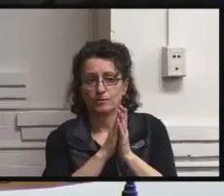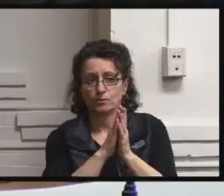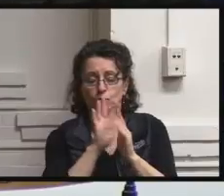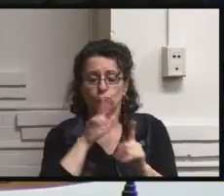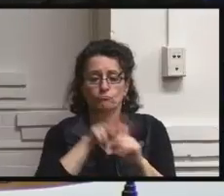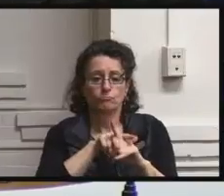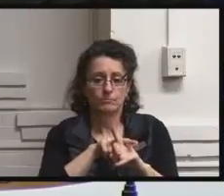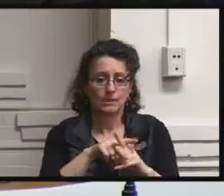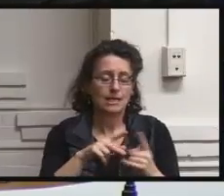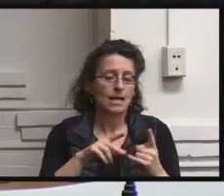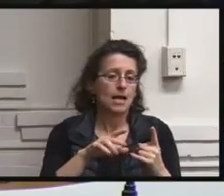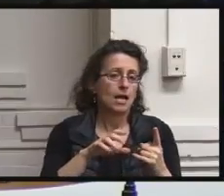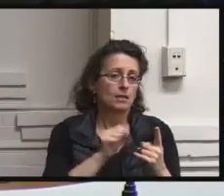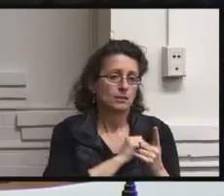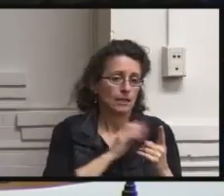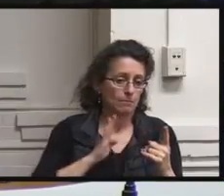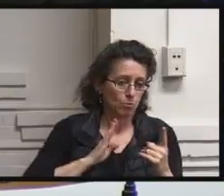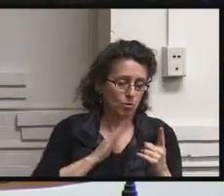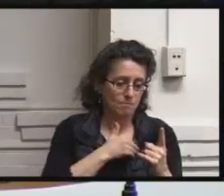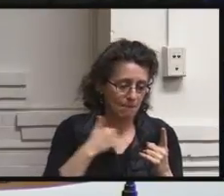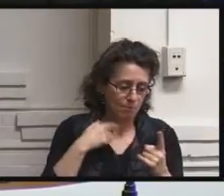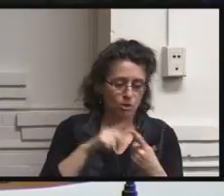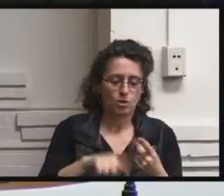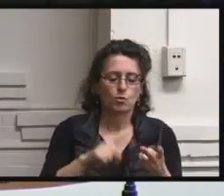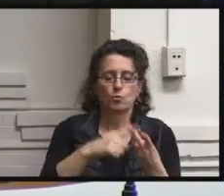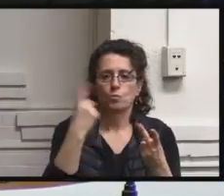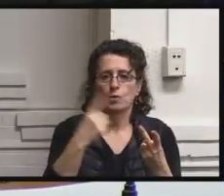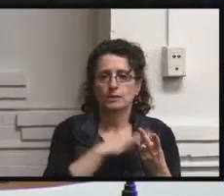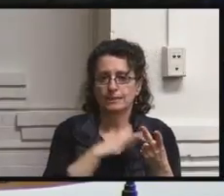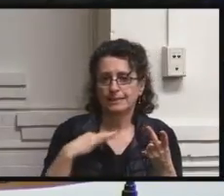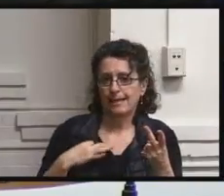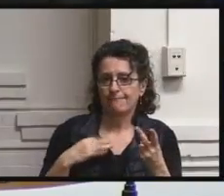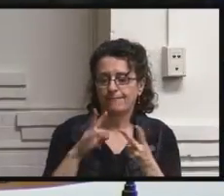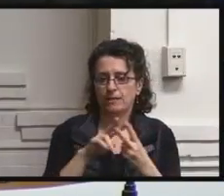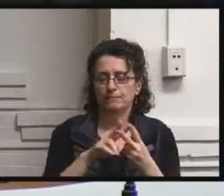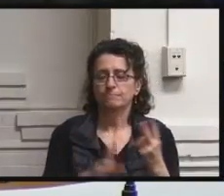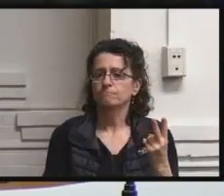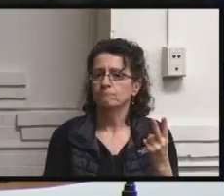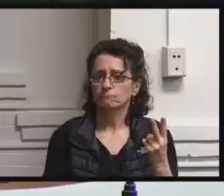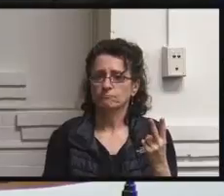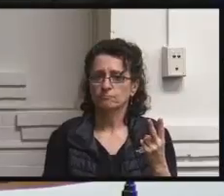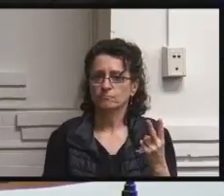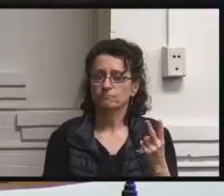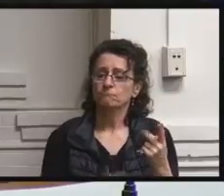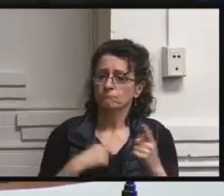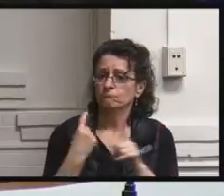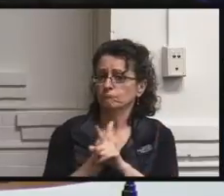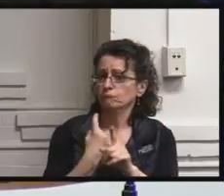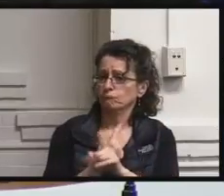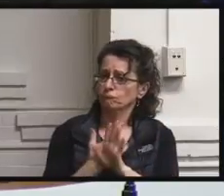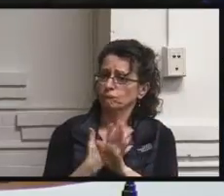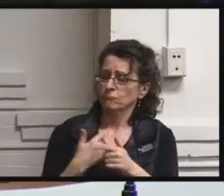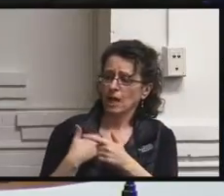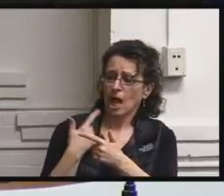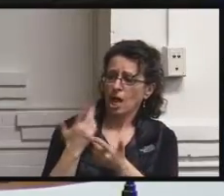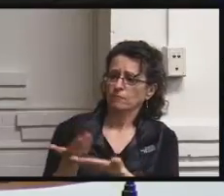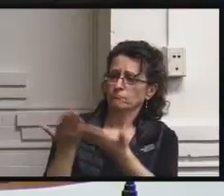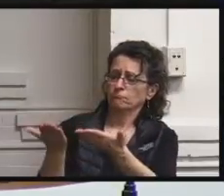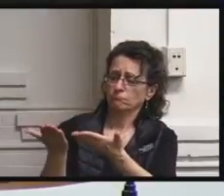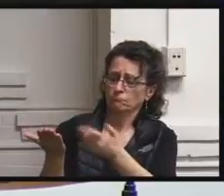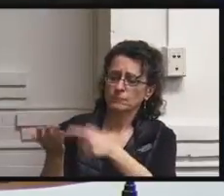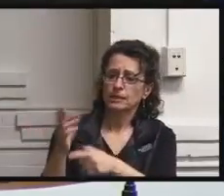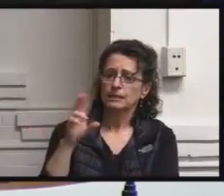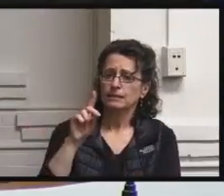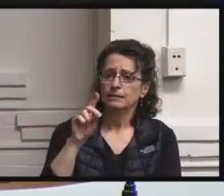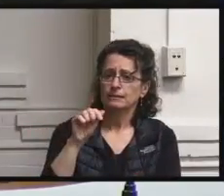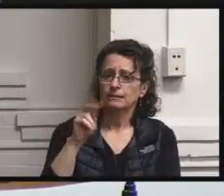member and a staff member. I think it would be appropriate for Dave Scholes, if he's available to serve,